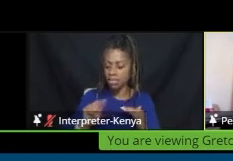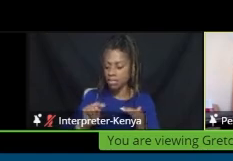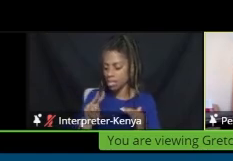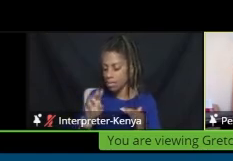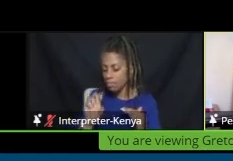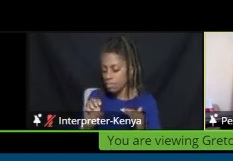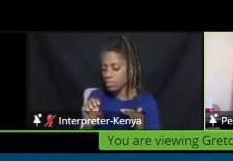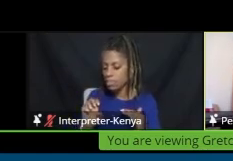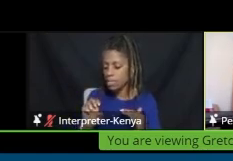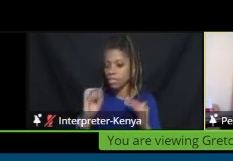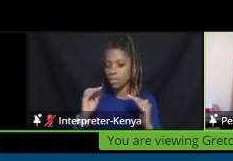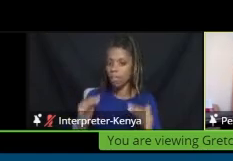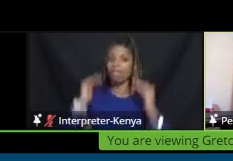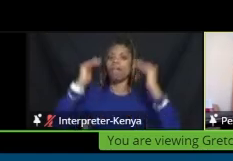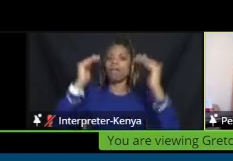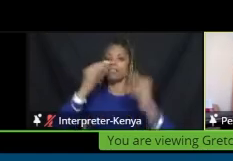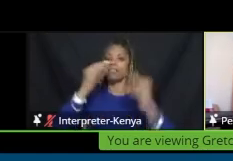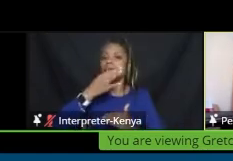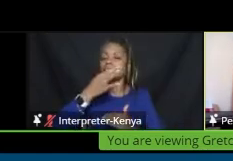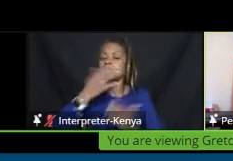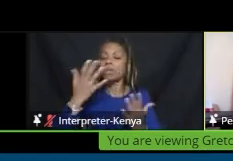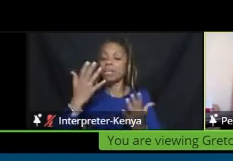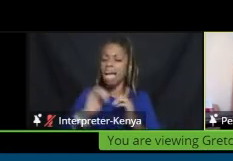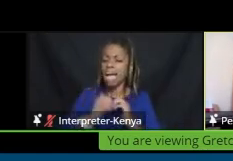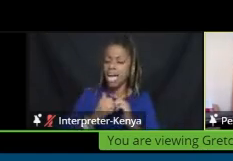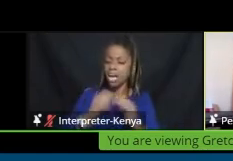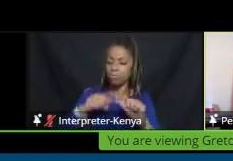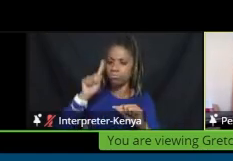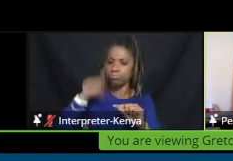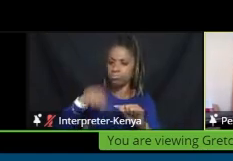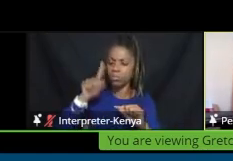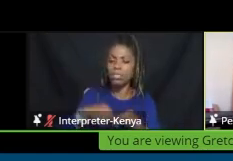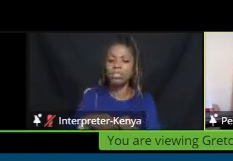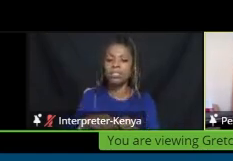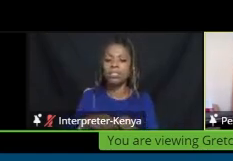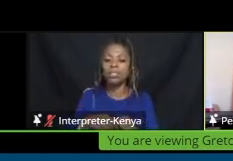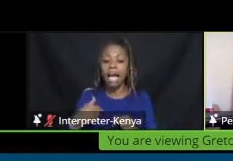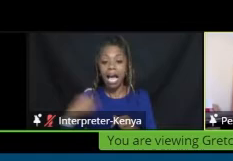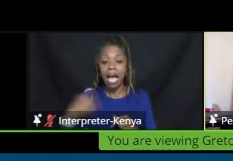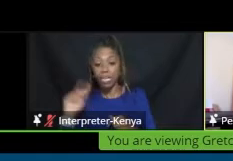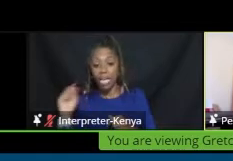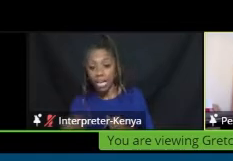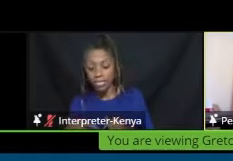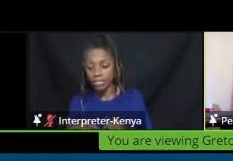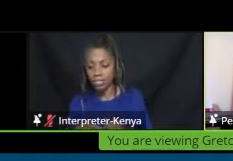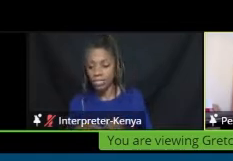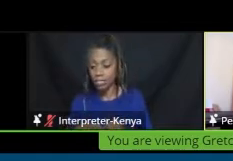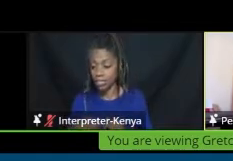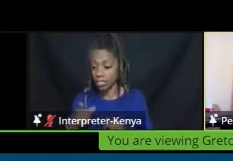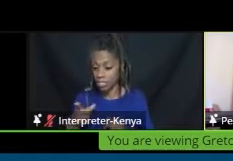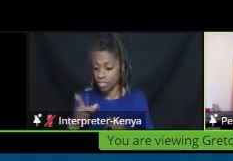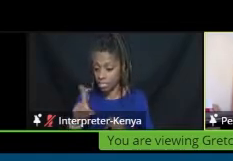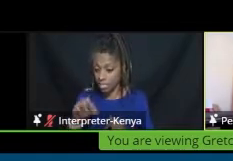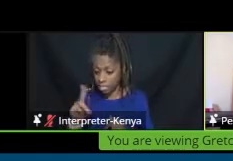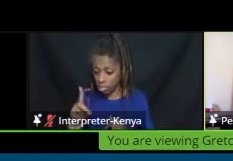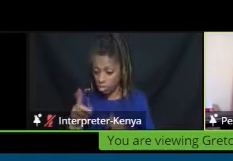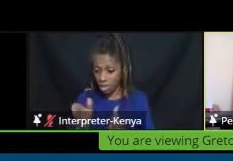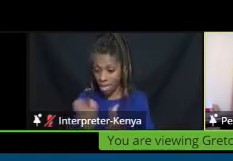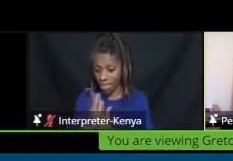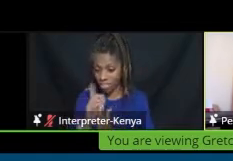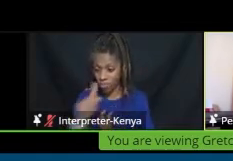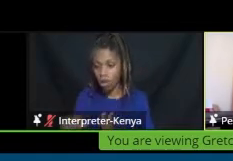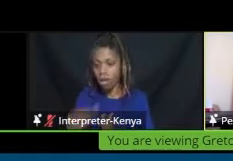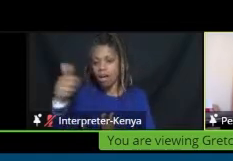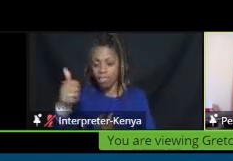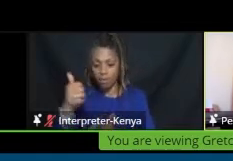seek outside help? Right? Did you do this in a vacuum, or did you realize that I cannot do this alone?